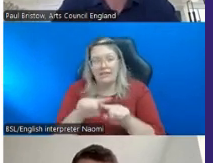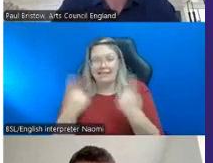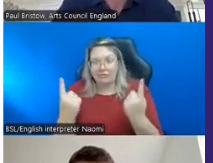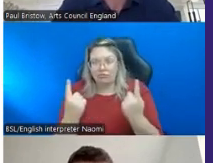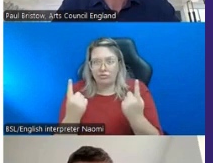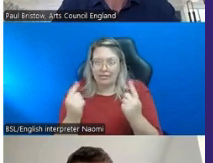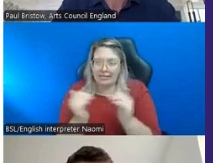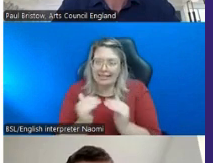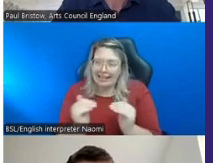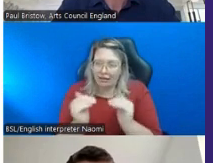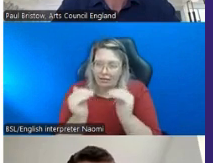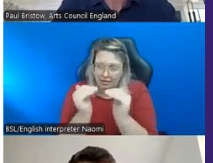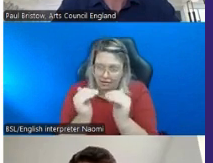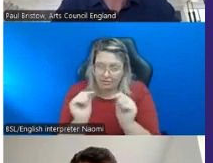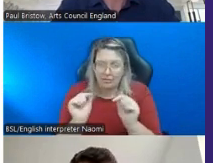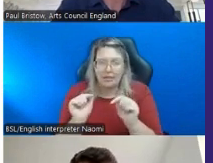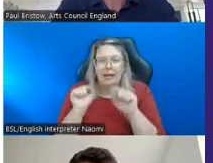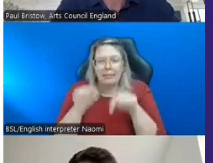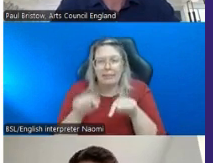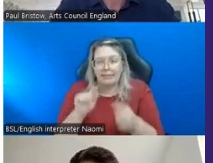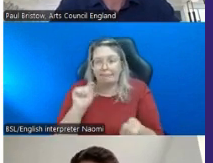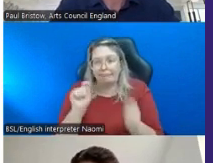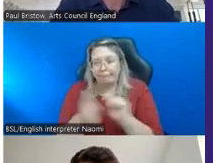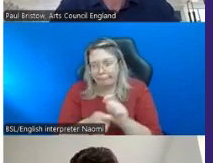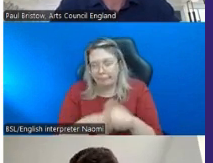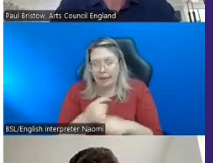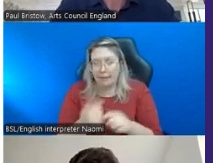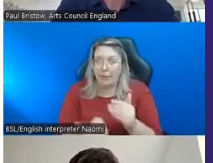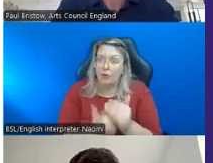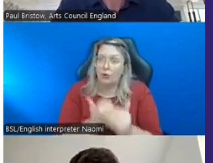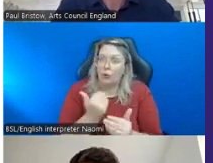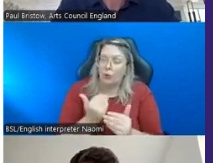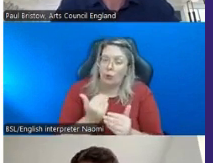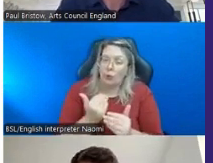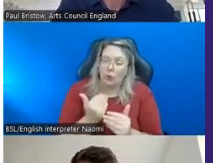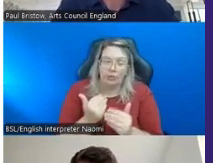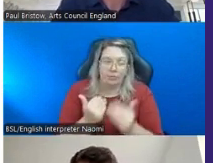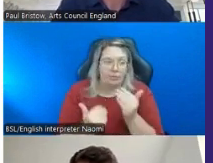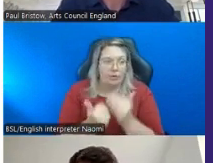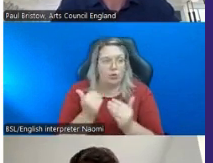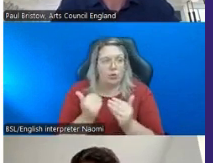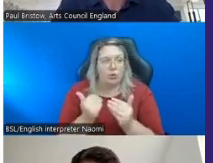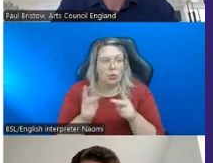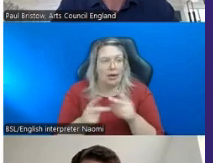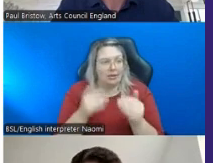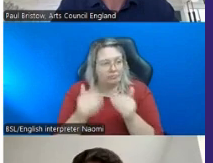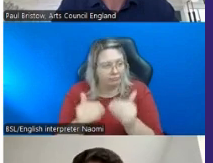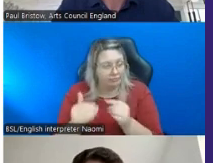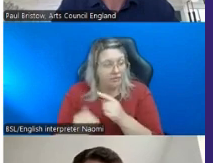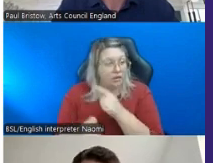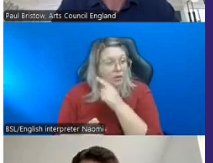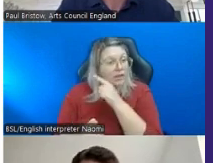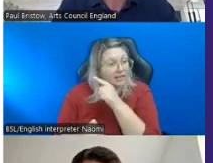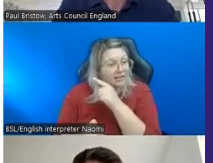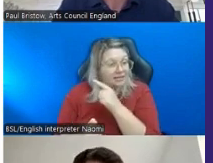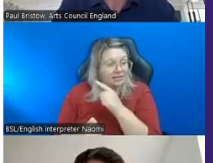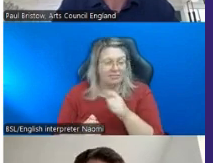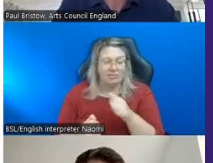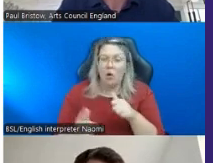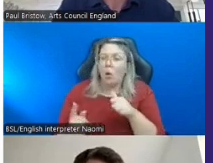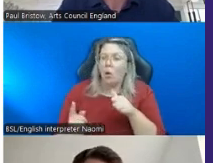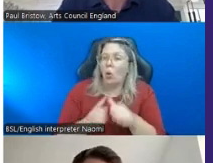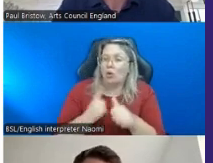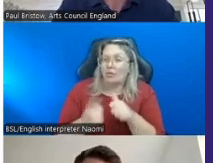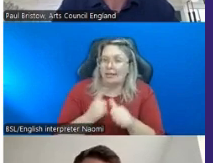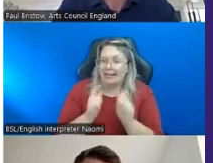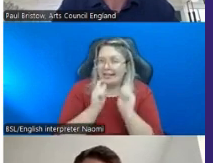go in at. So this new framework is essentially the entry point. So this is available by default rather than by deal,